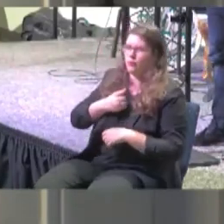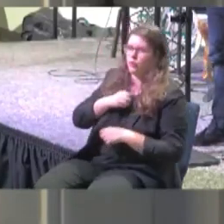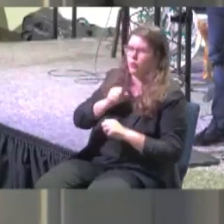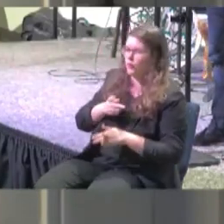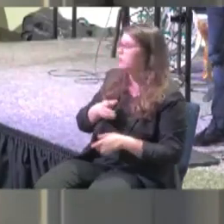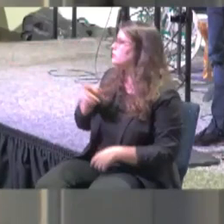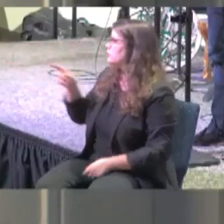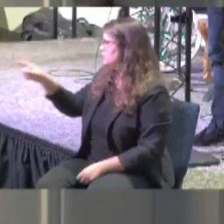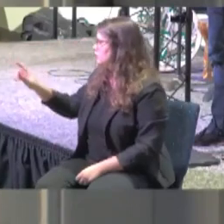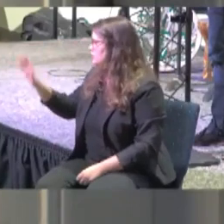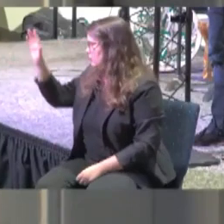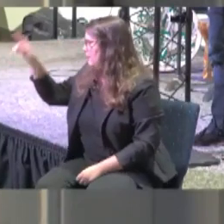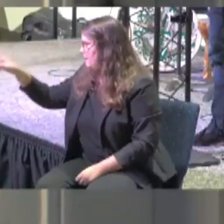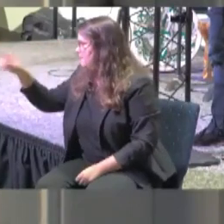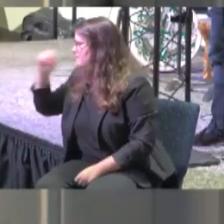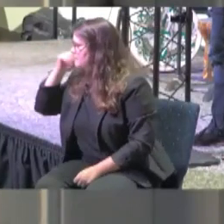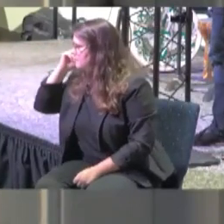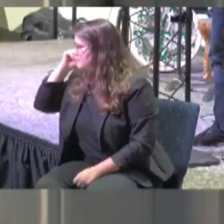Andy,